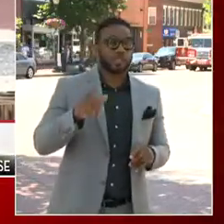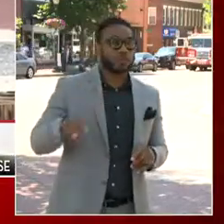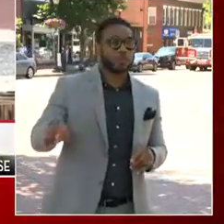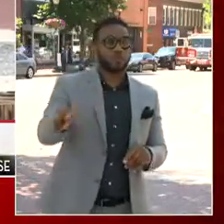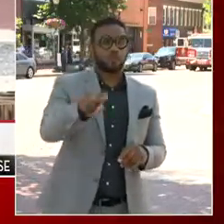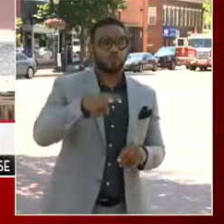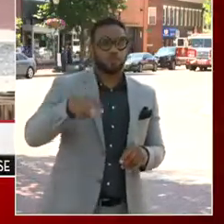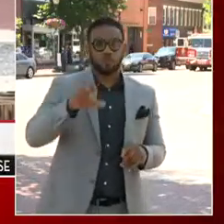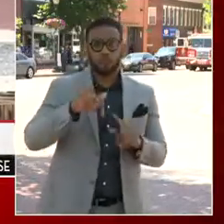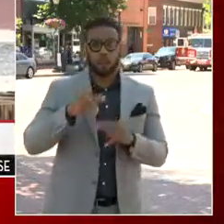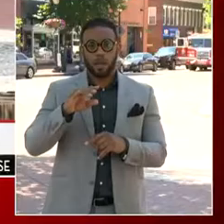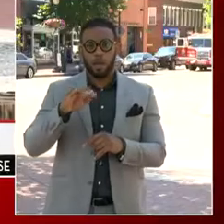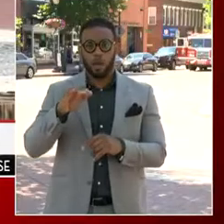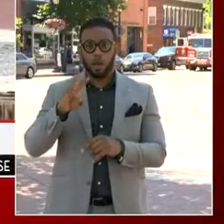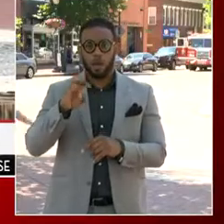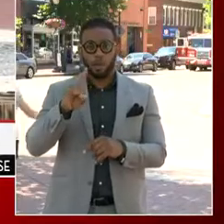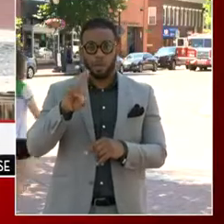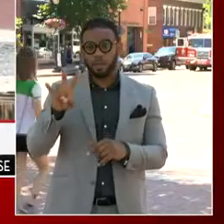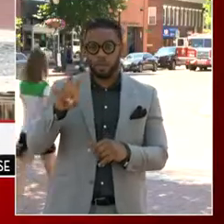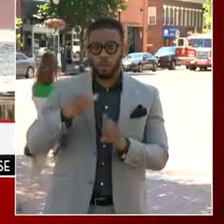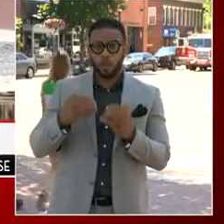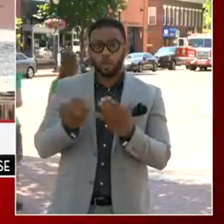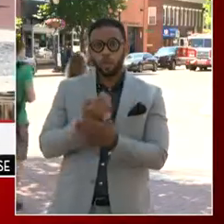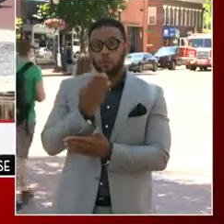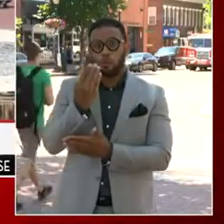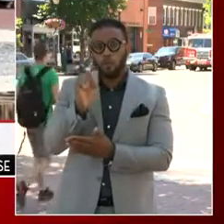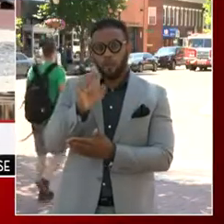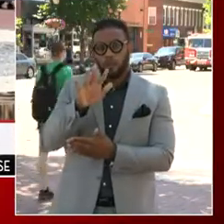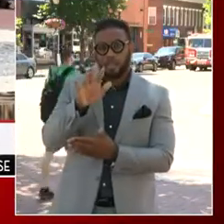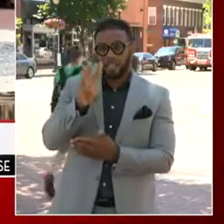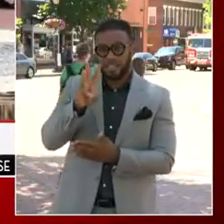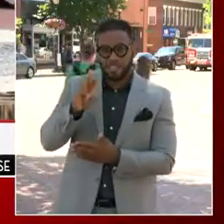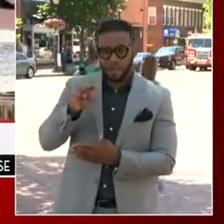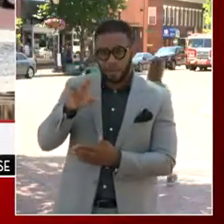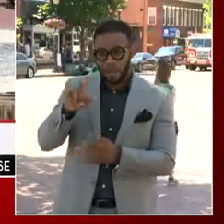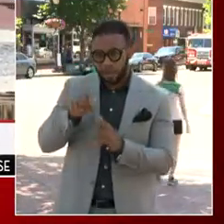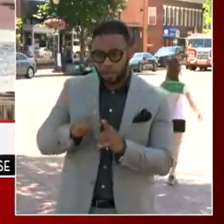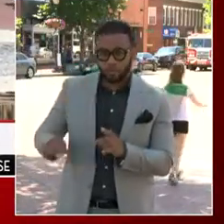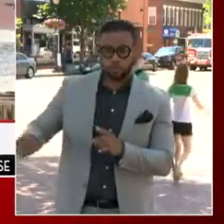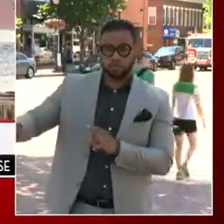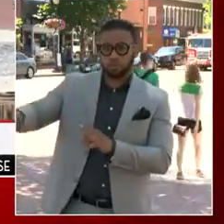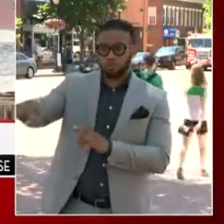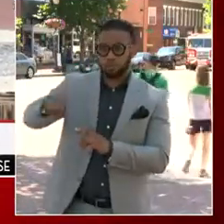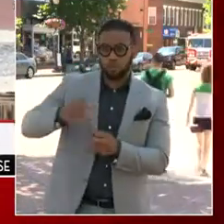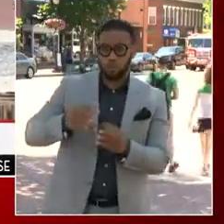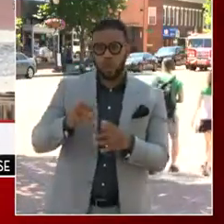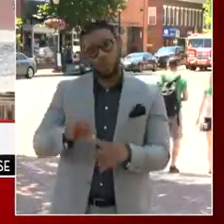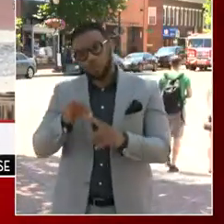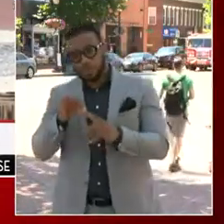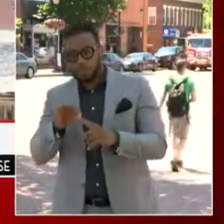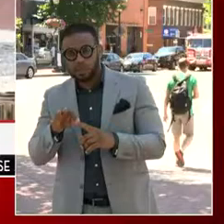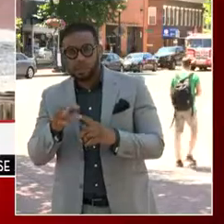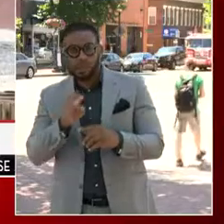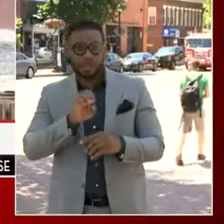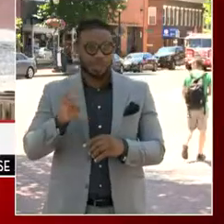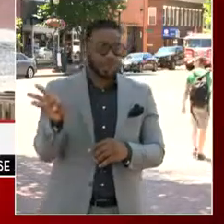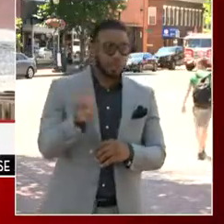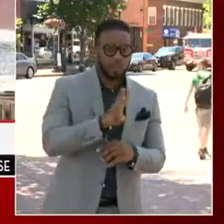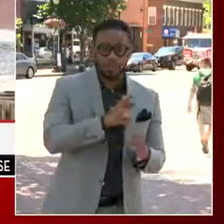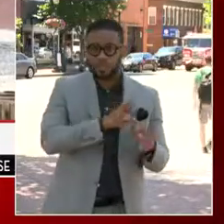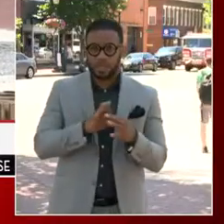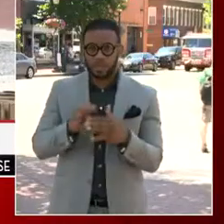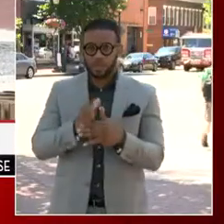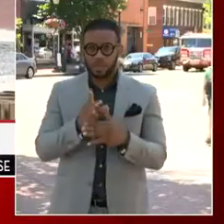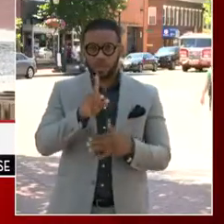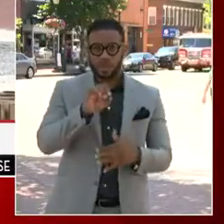circulator, towards 7 with a new 14.56-mile stretch or route to provide a unique east-west connection